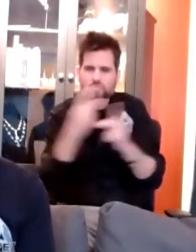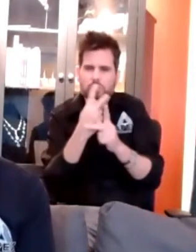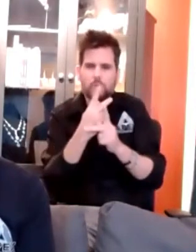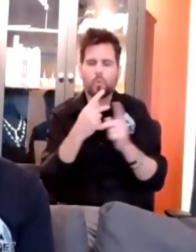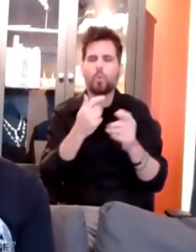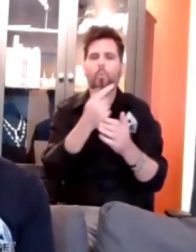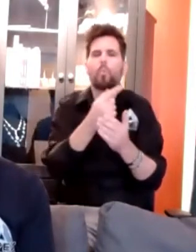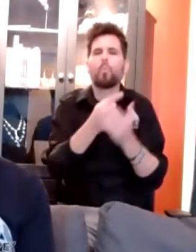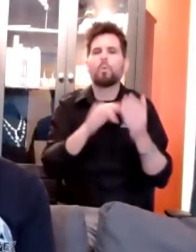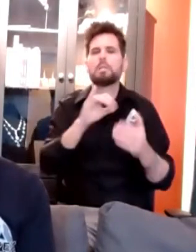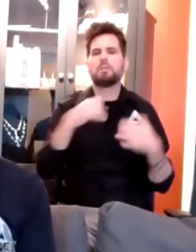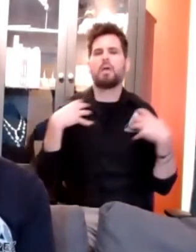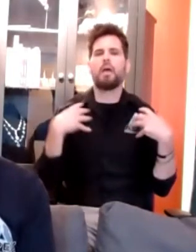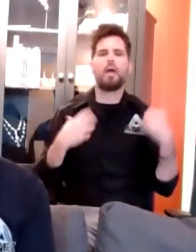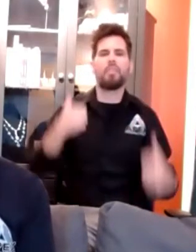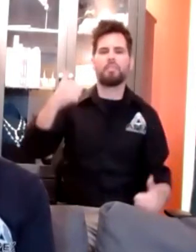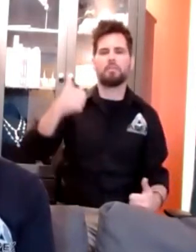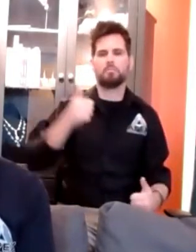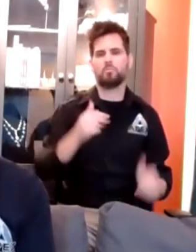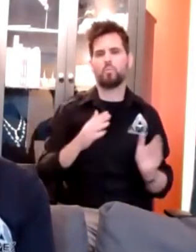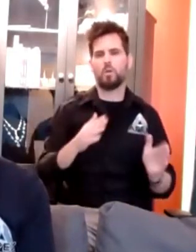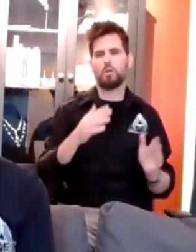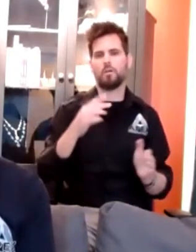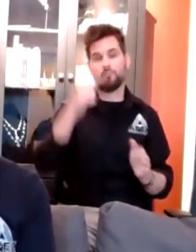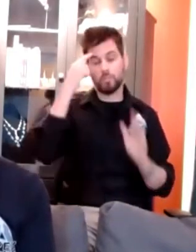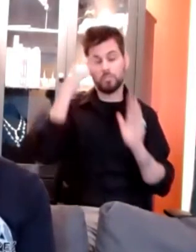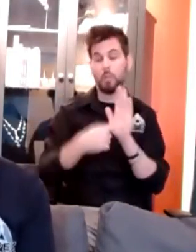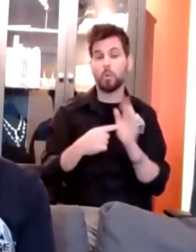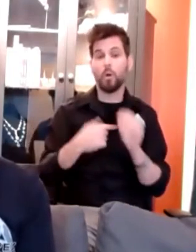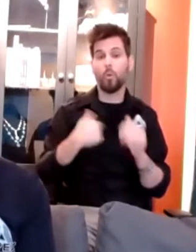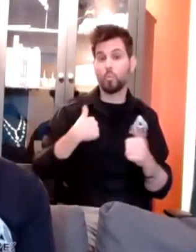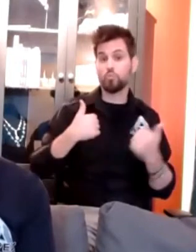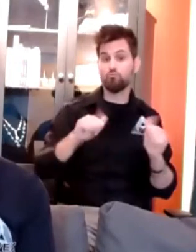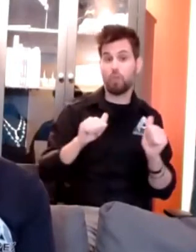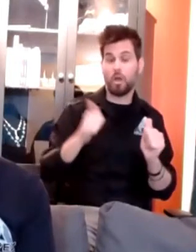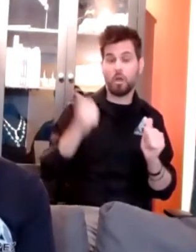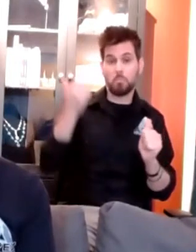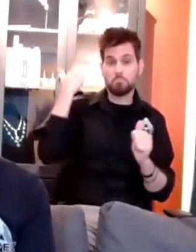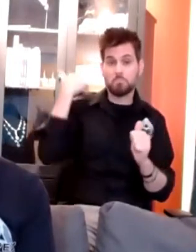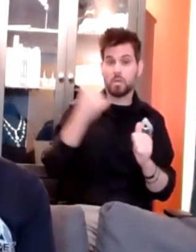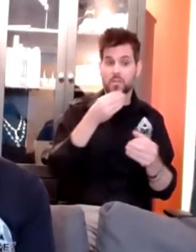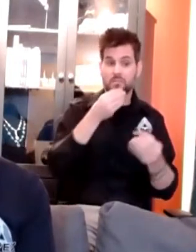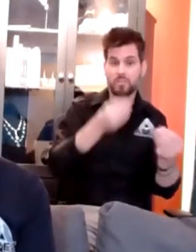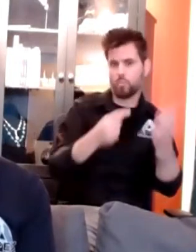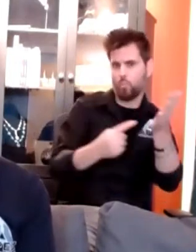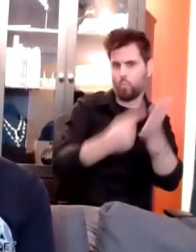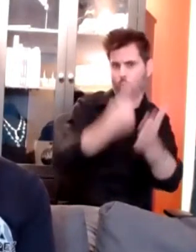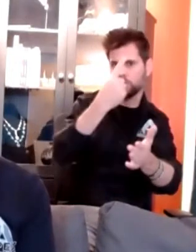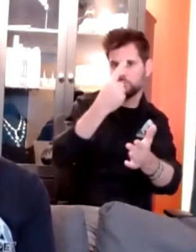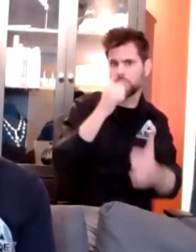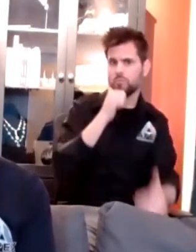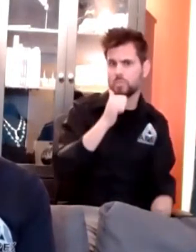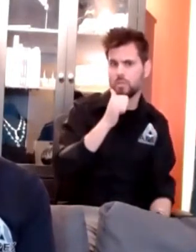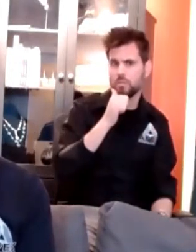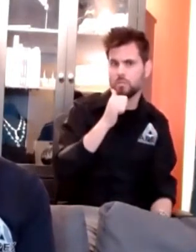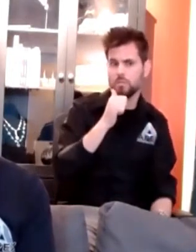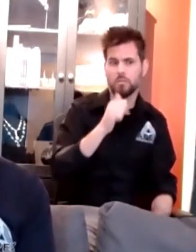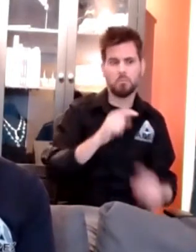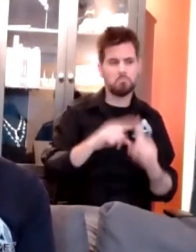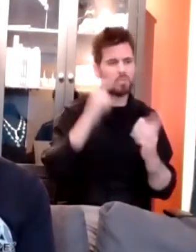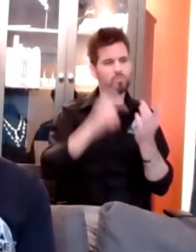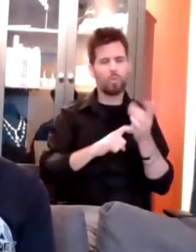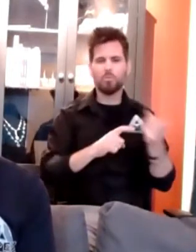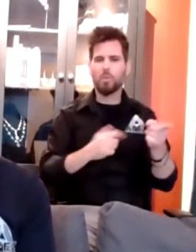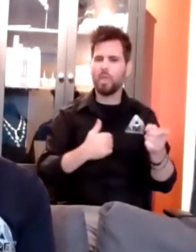gastric reflux and things like that start happening. So, despite them doing that in the wild, it's